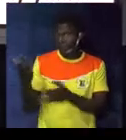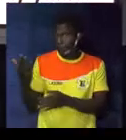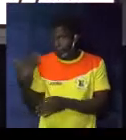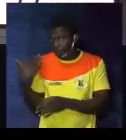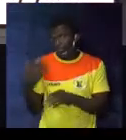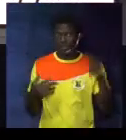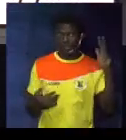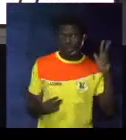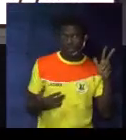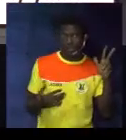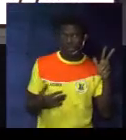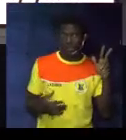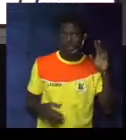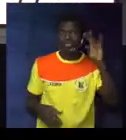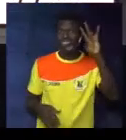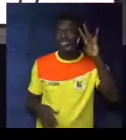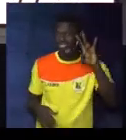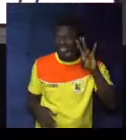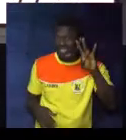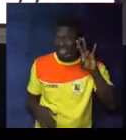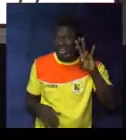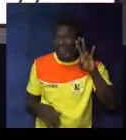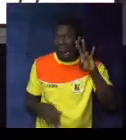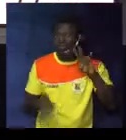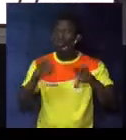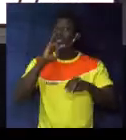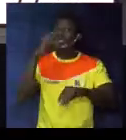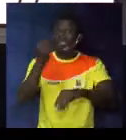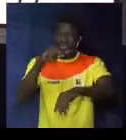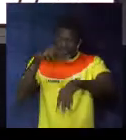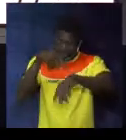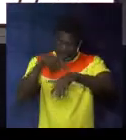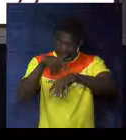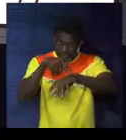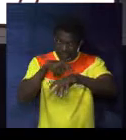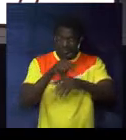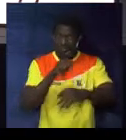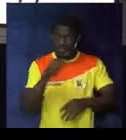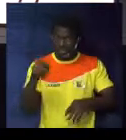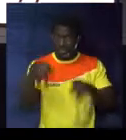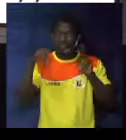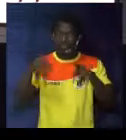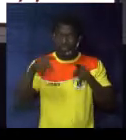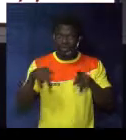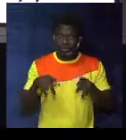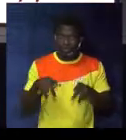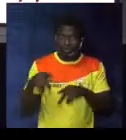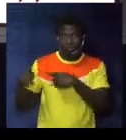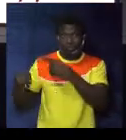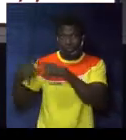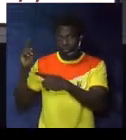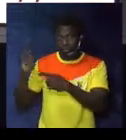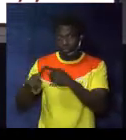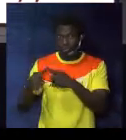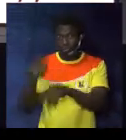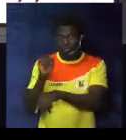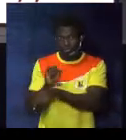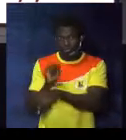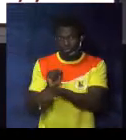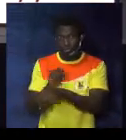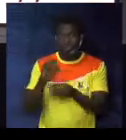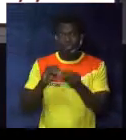bought? 3, 7 o'clock is the time dash people leave for